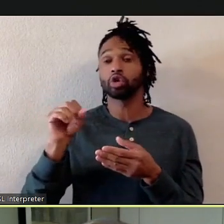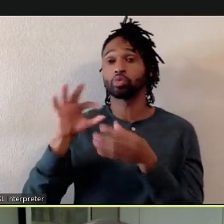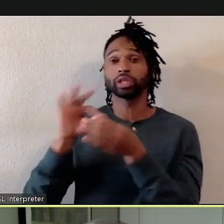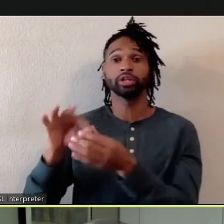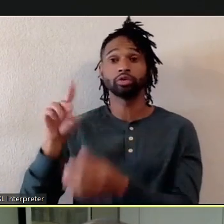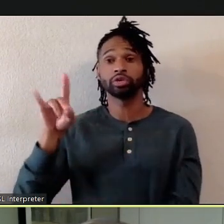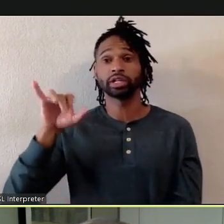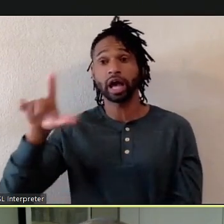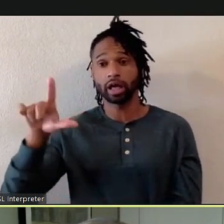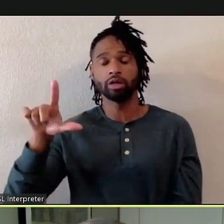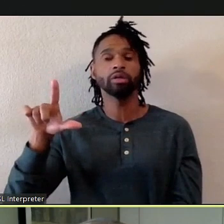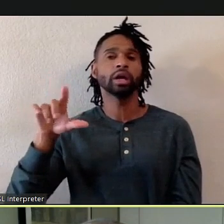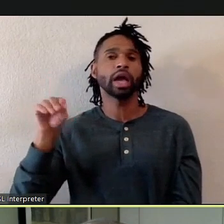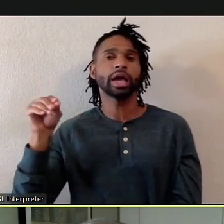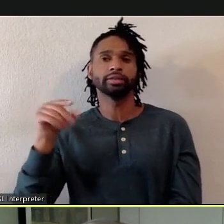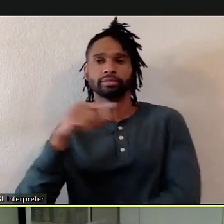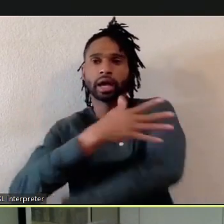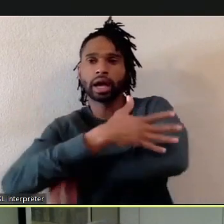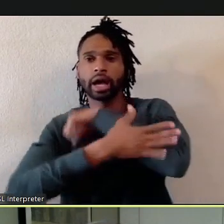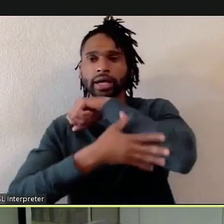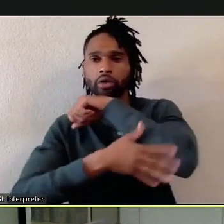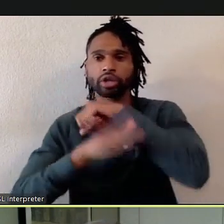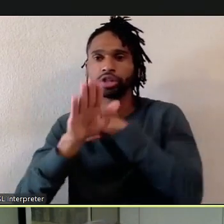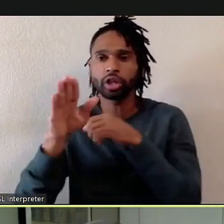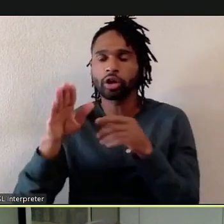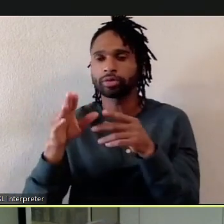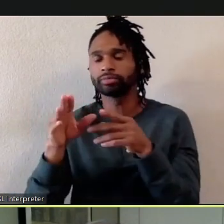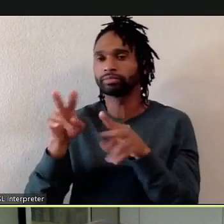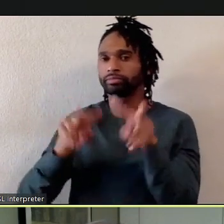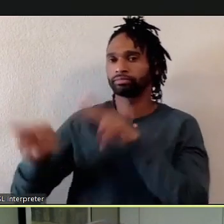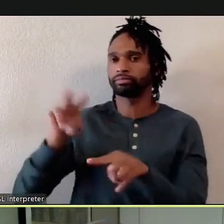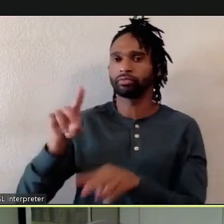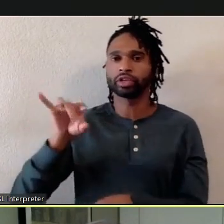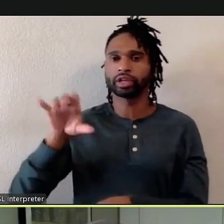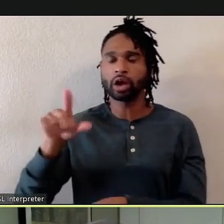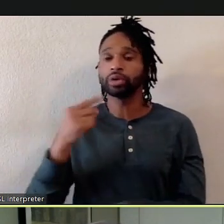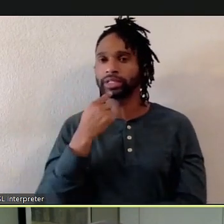county's position on the dial, we do state that